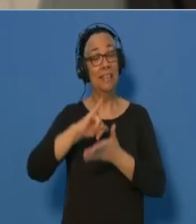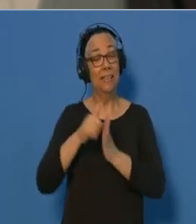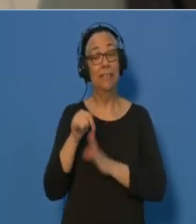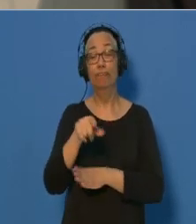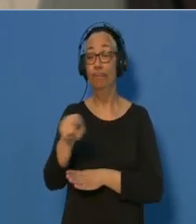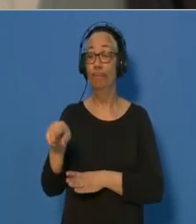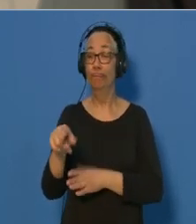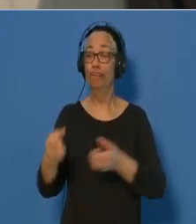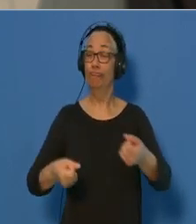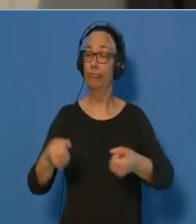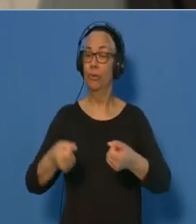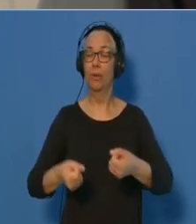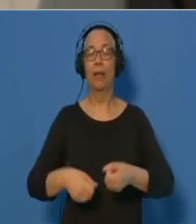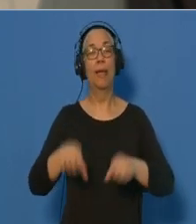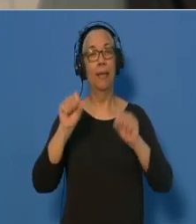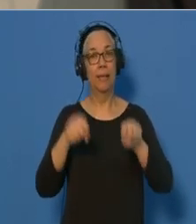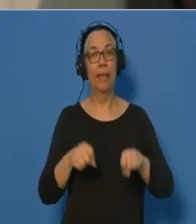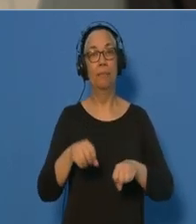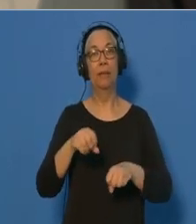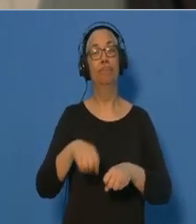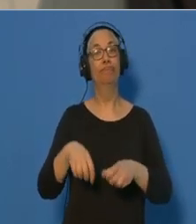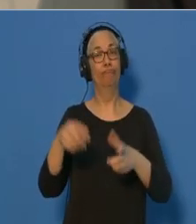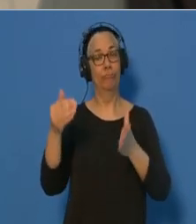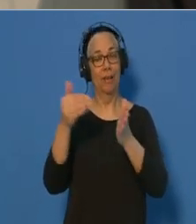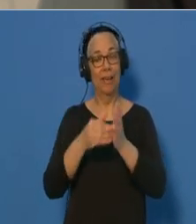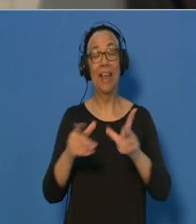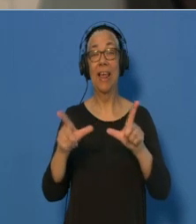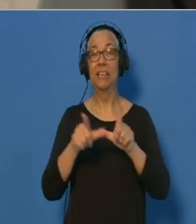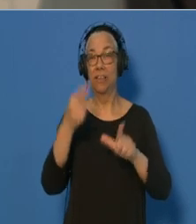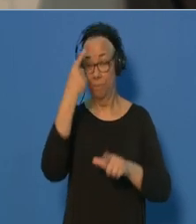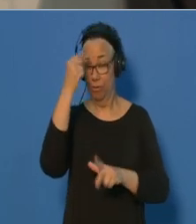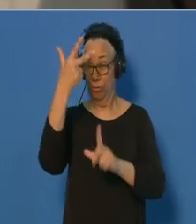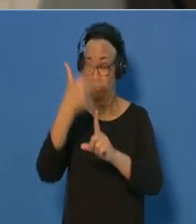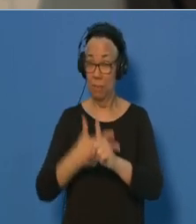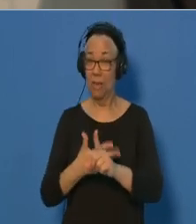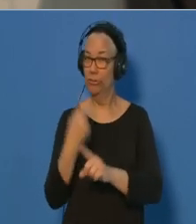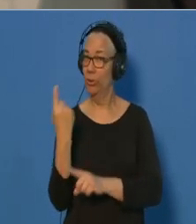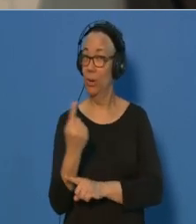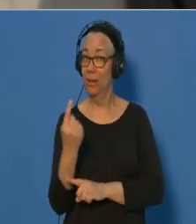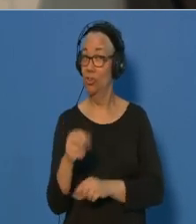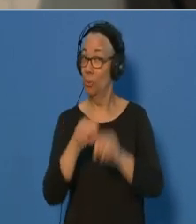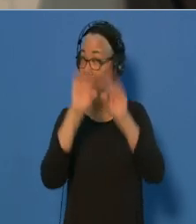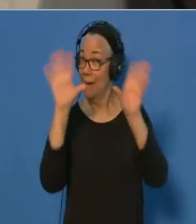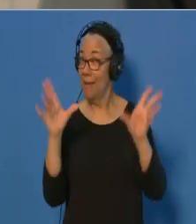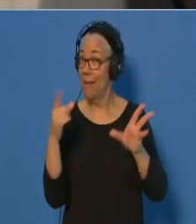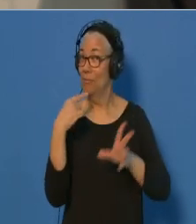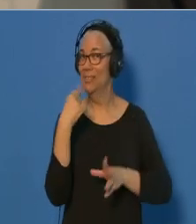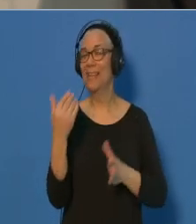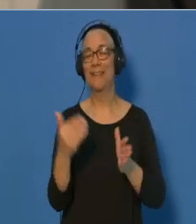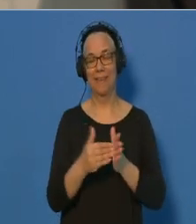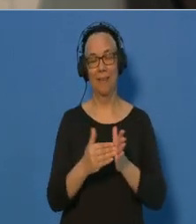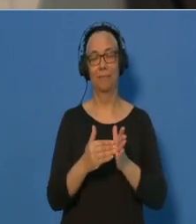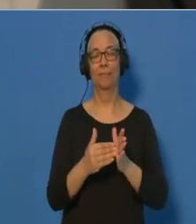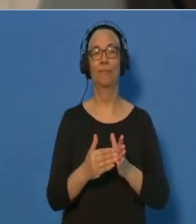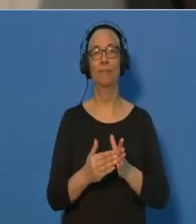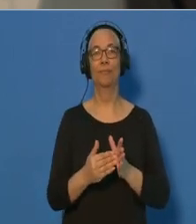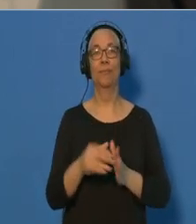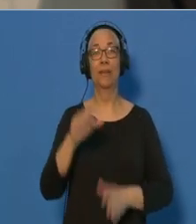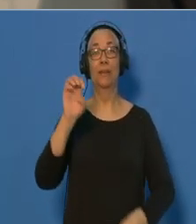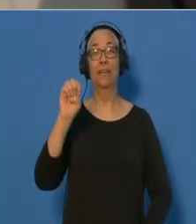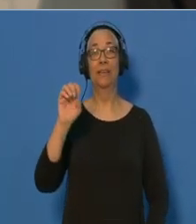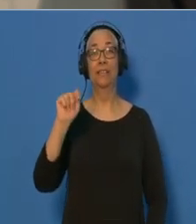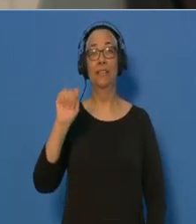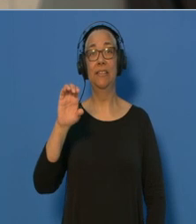relicensed for a period of 3 months only. Just to be clear, I will repeat the information. The